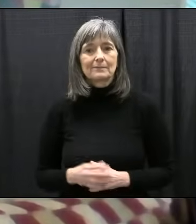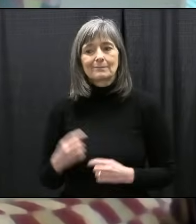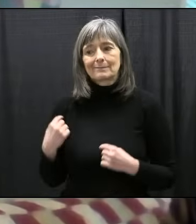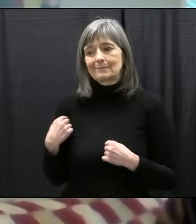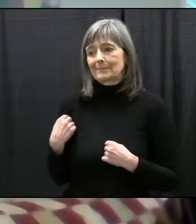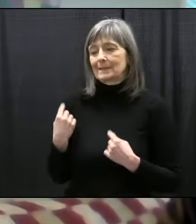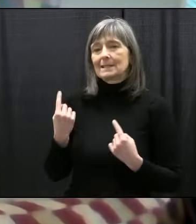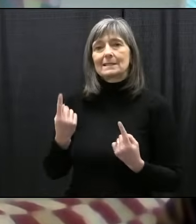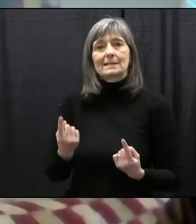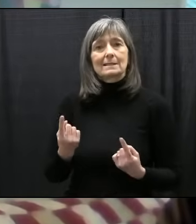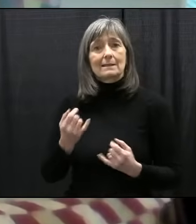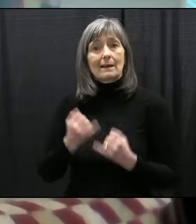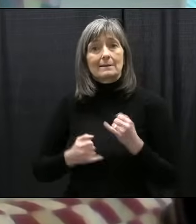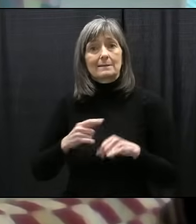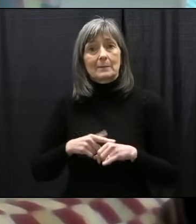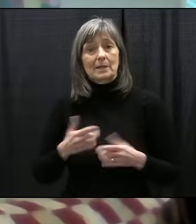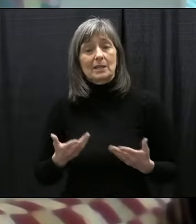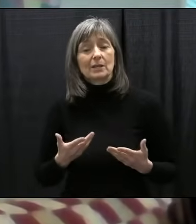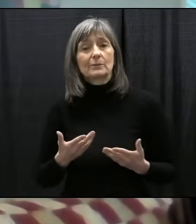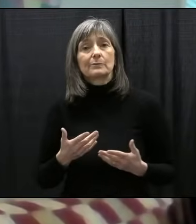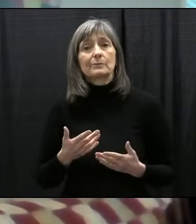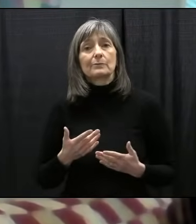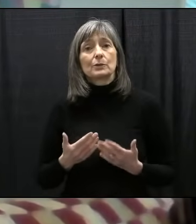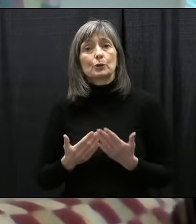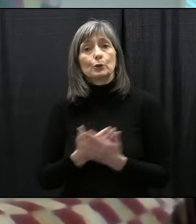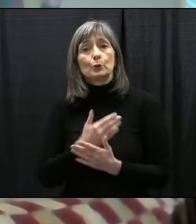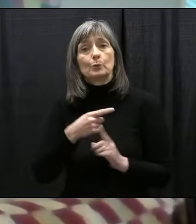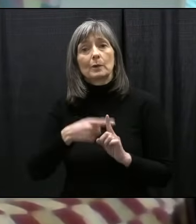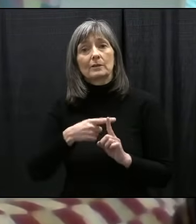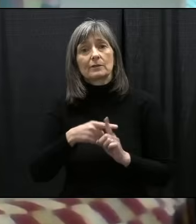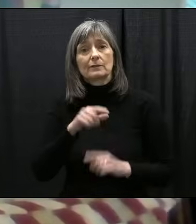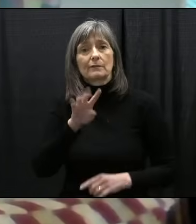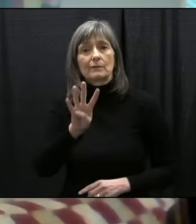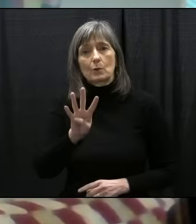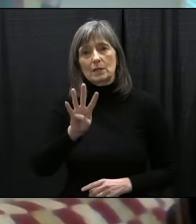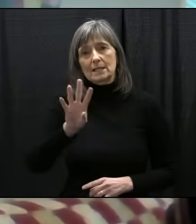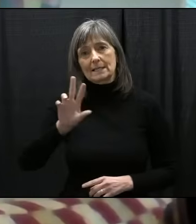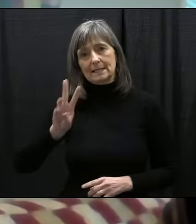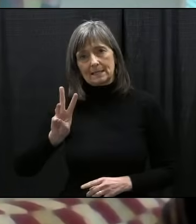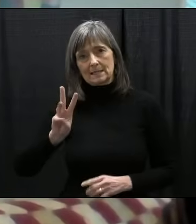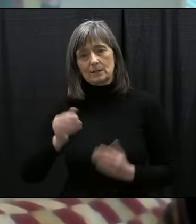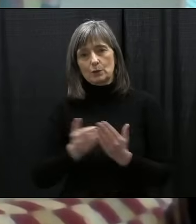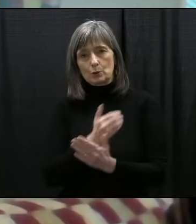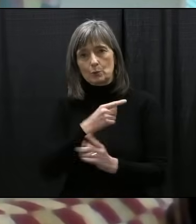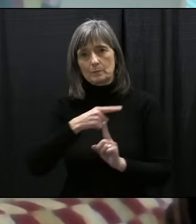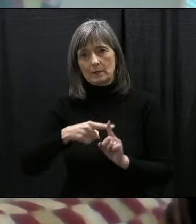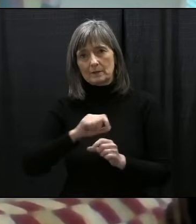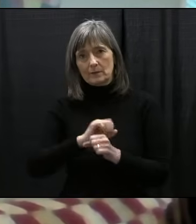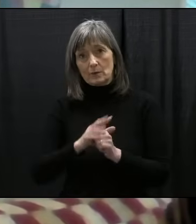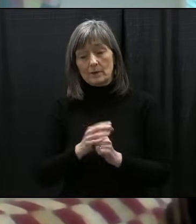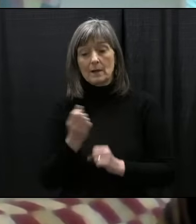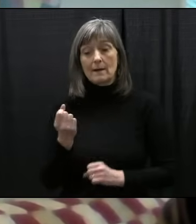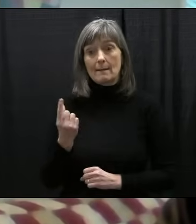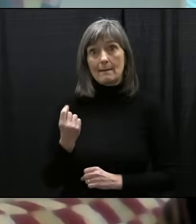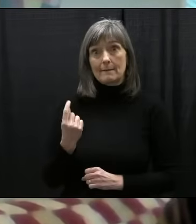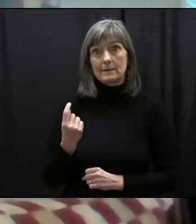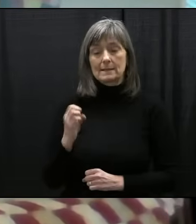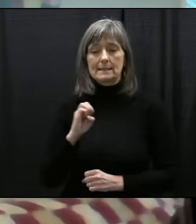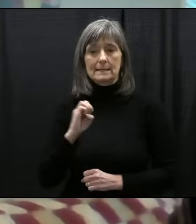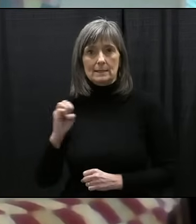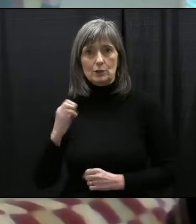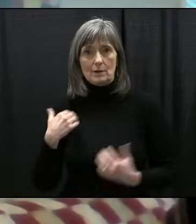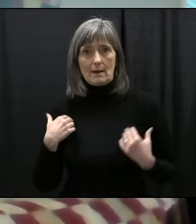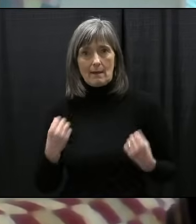media advisory, we have 46 new confirmed cases of COVID-19 in our province. 11 of these are in Eastern